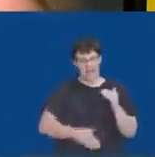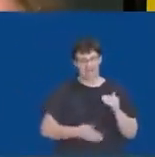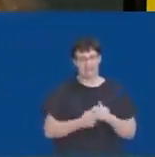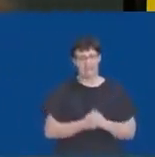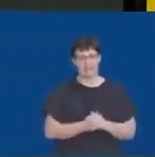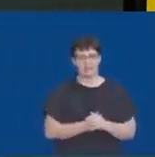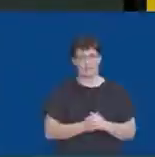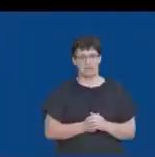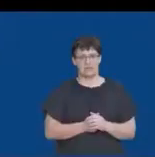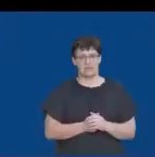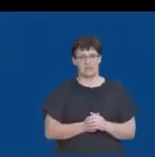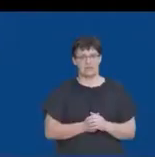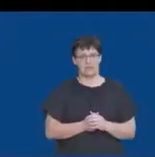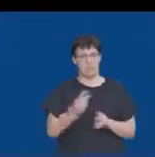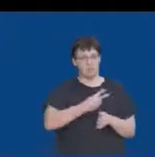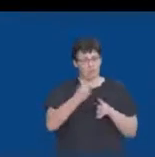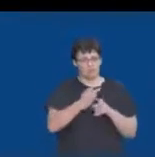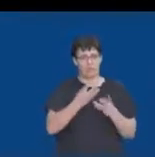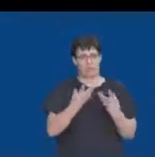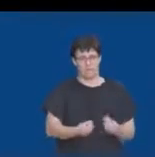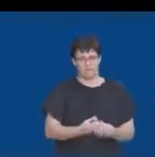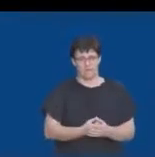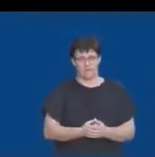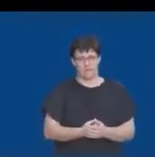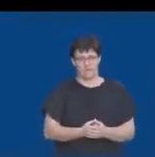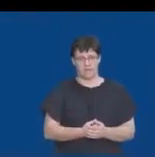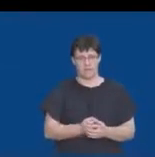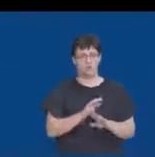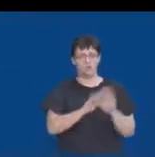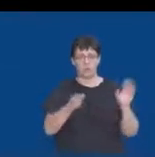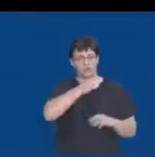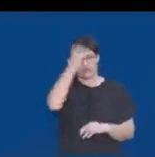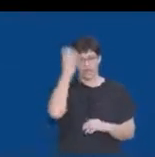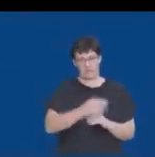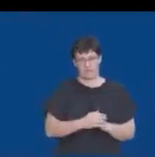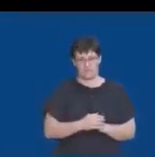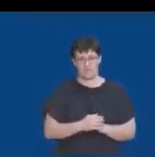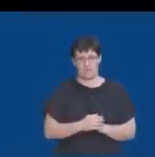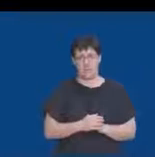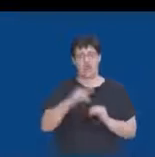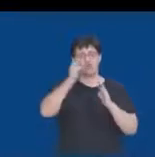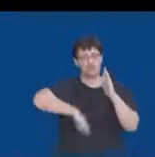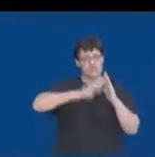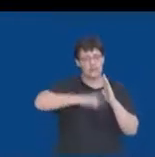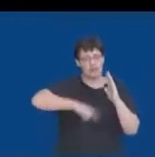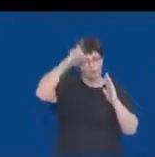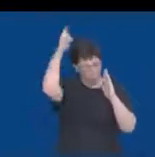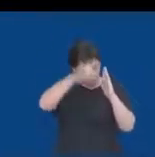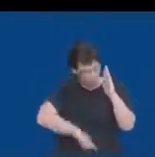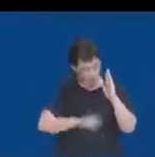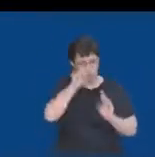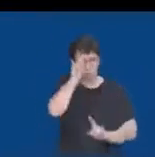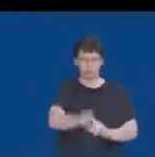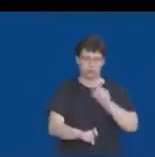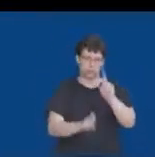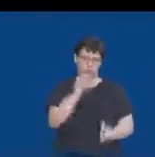of this prep that we've had. Don't forget, read every question